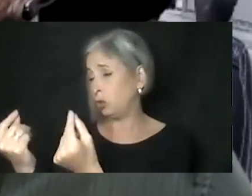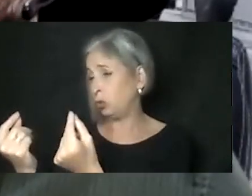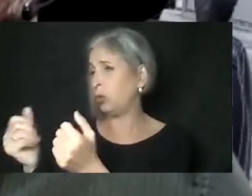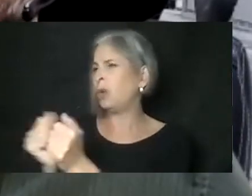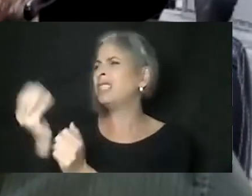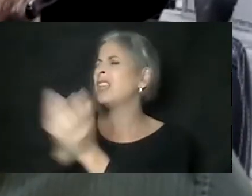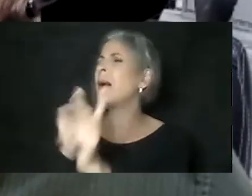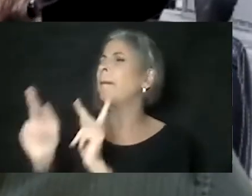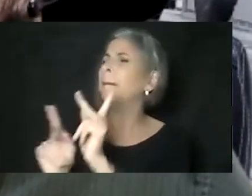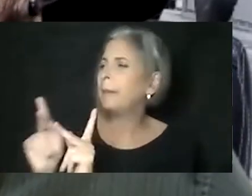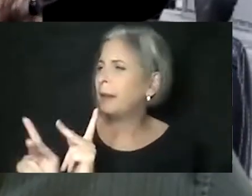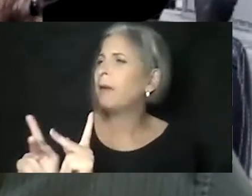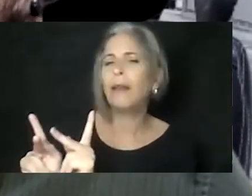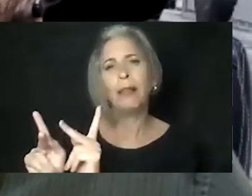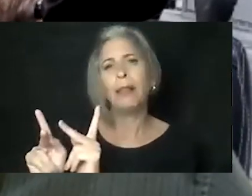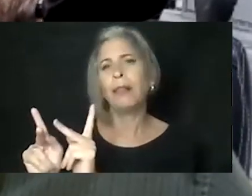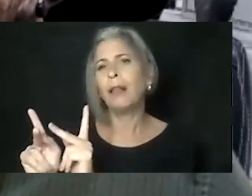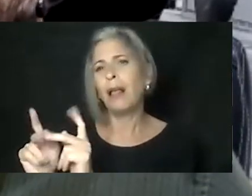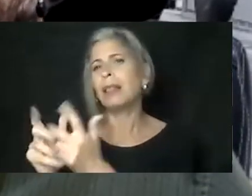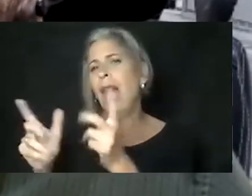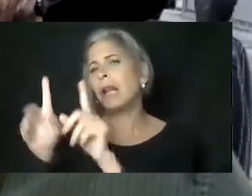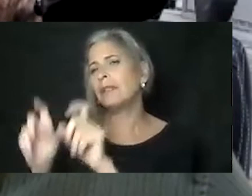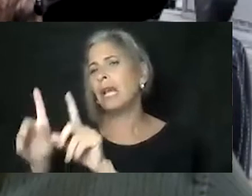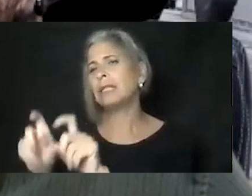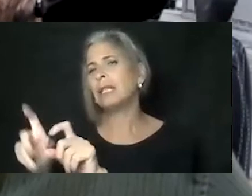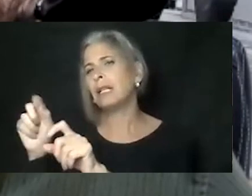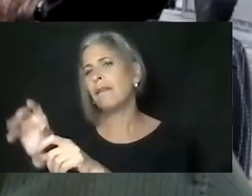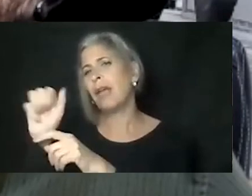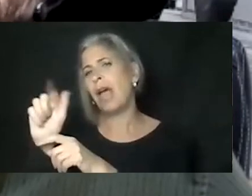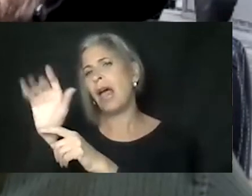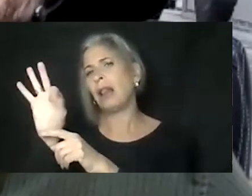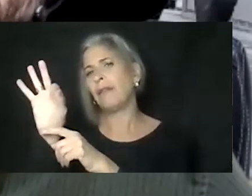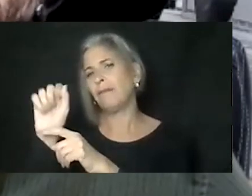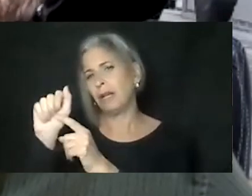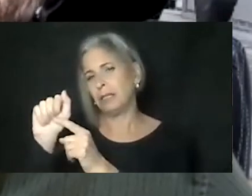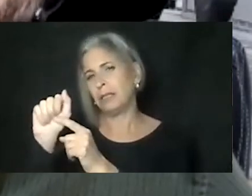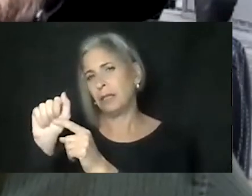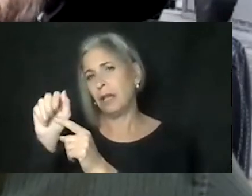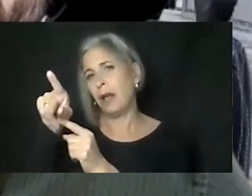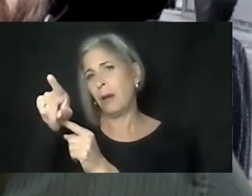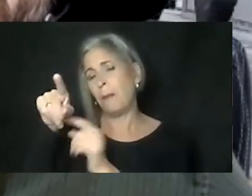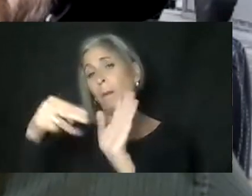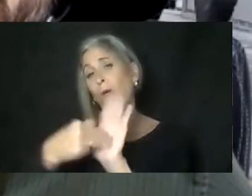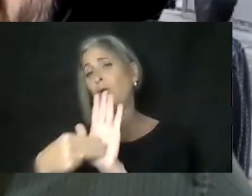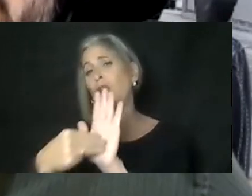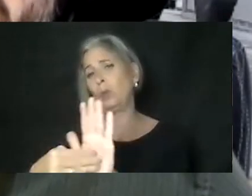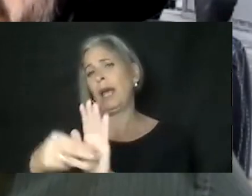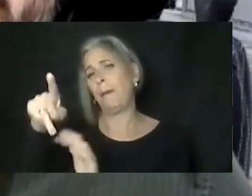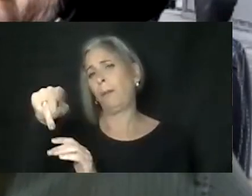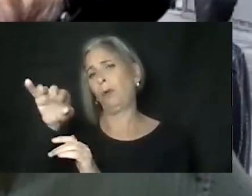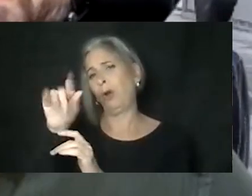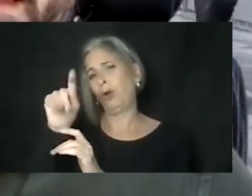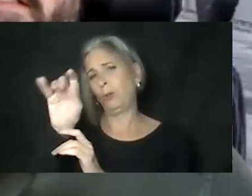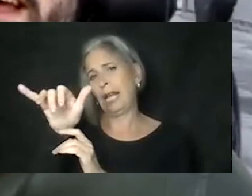some folks. A lot of testing of alphas, a lot of testing of kind of prototypes and prototype reviews, things like that,